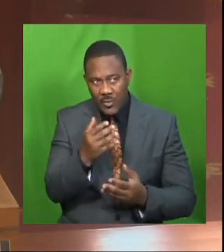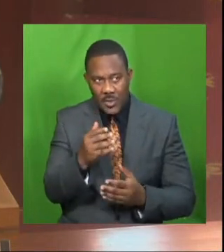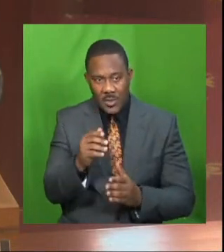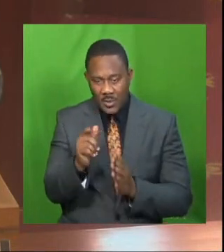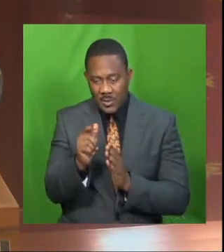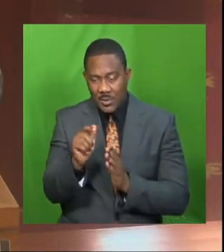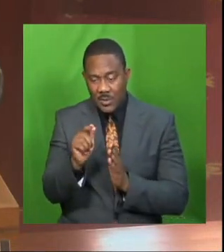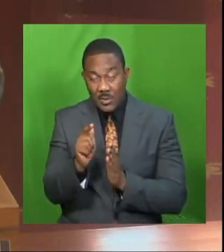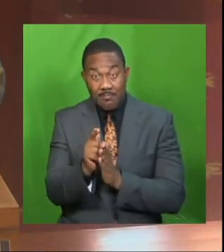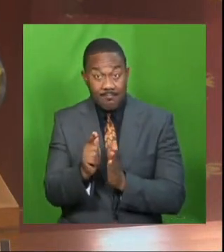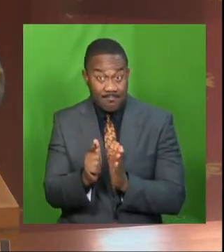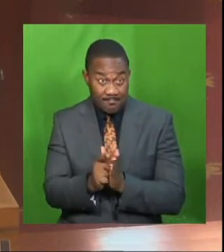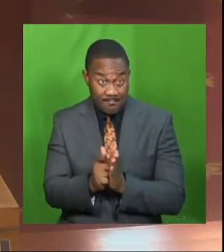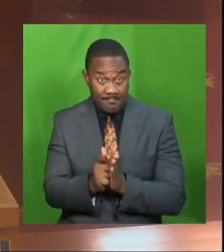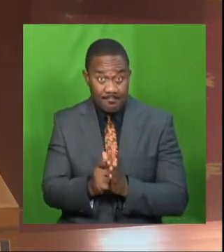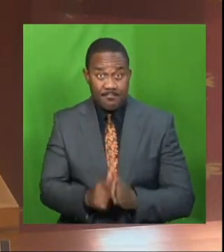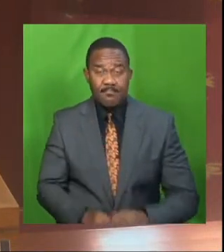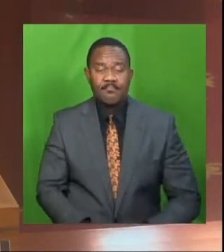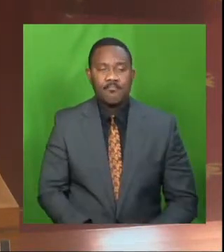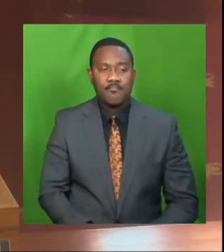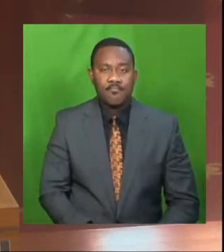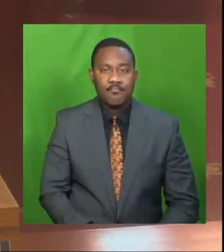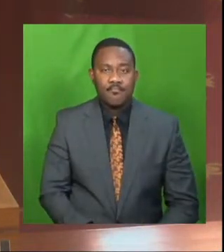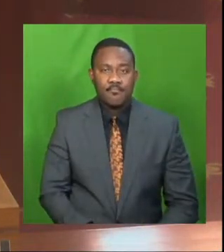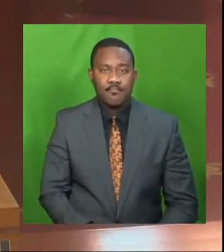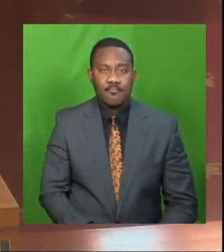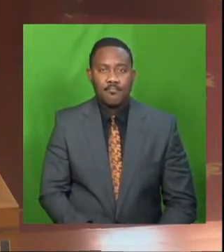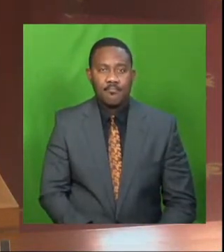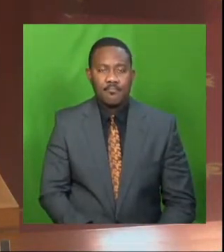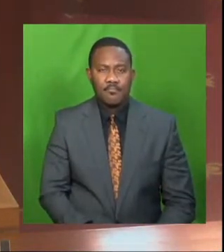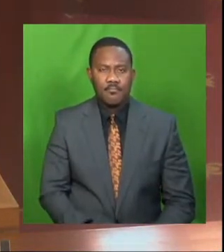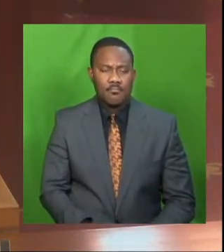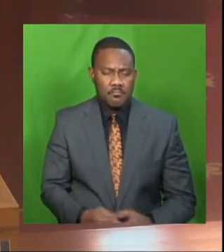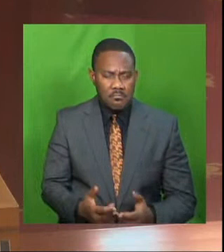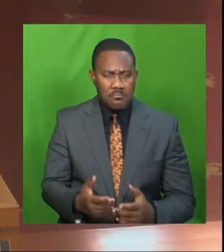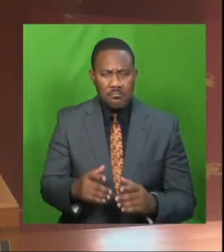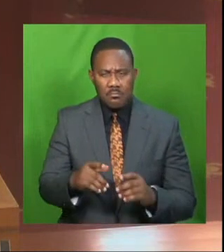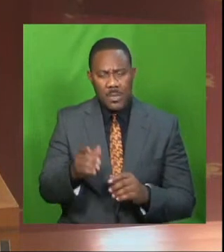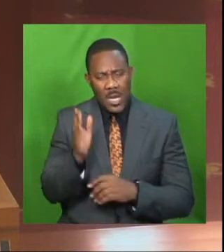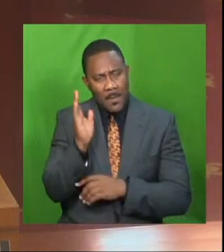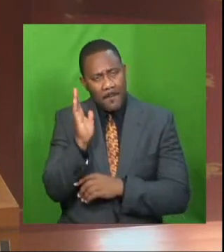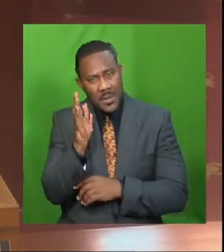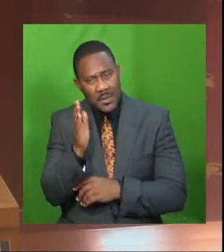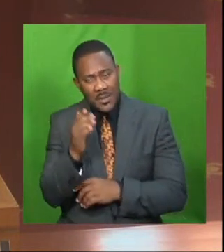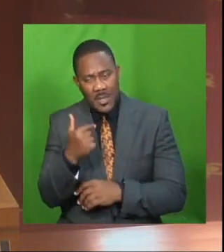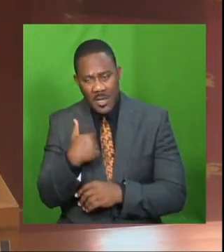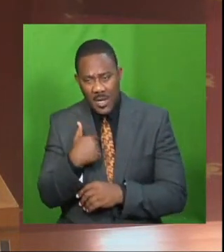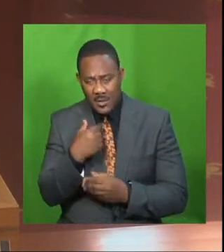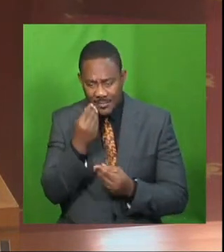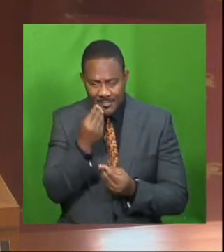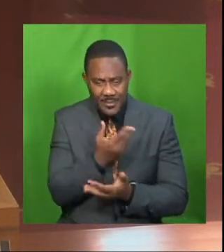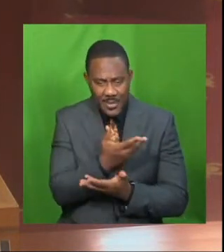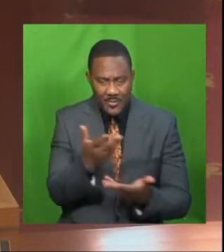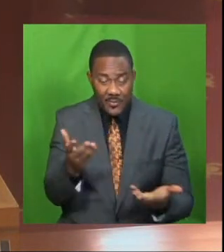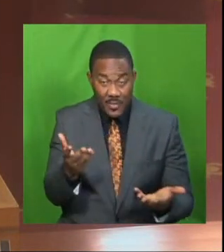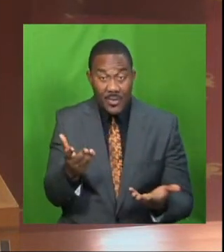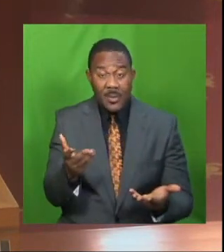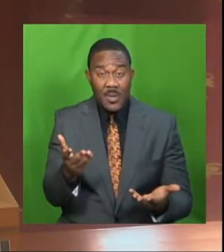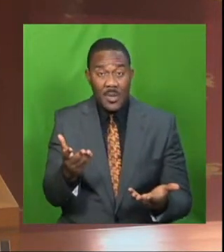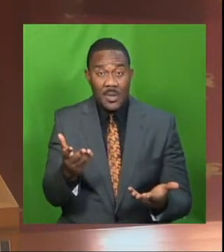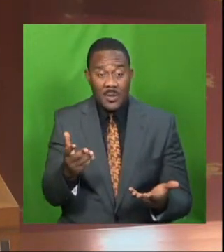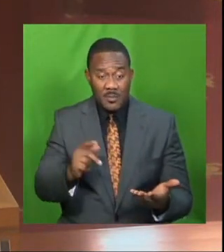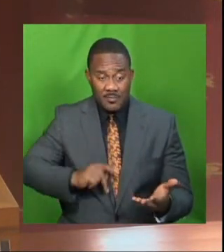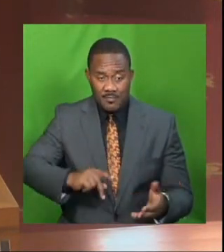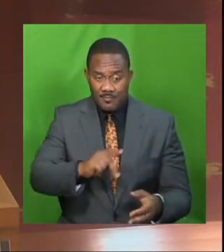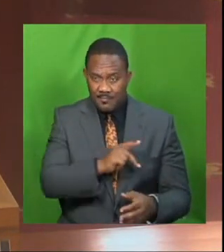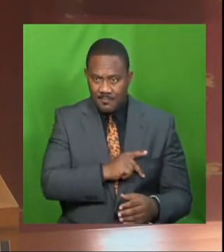thus far. Mr. Speaker, during that interaction, I informed this House that